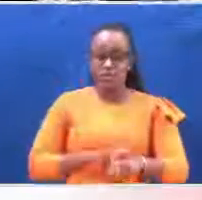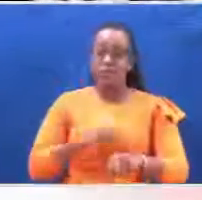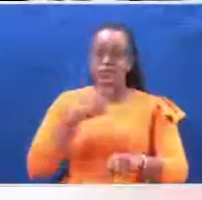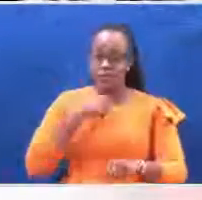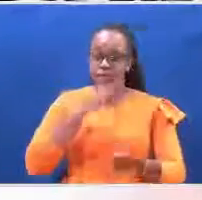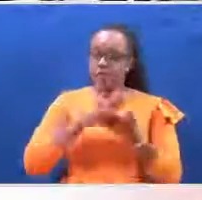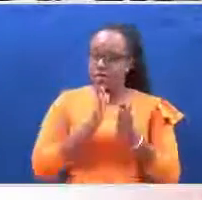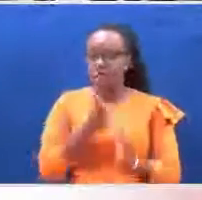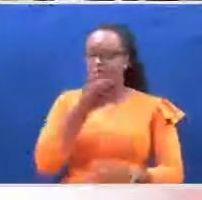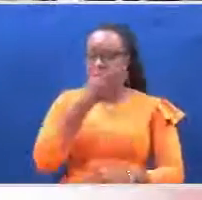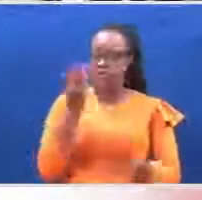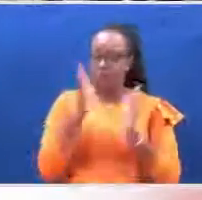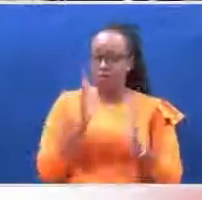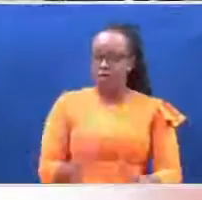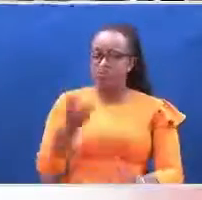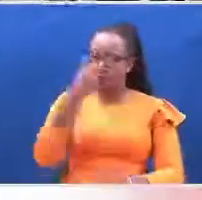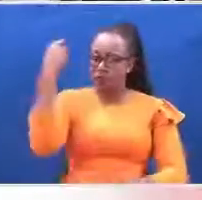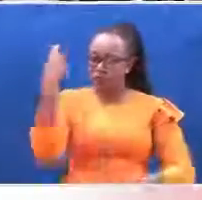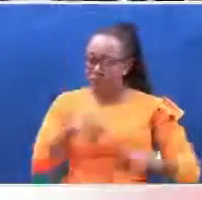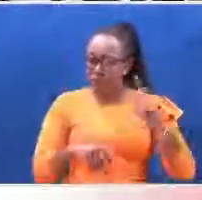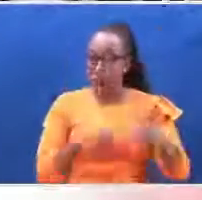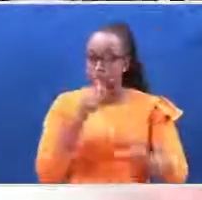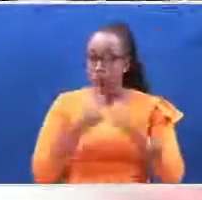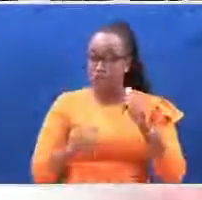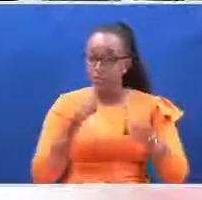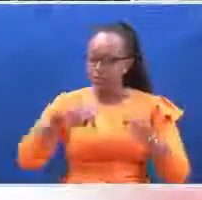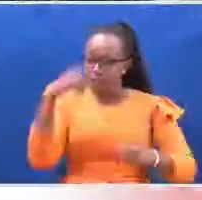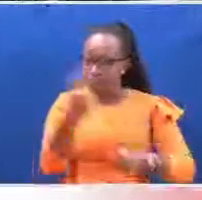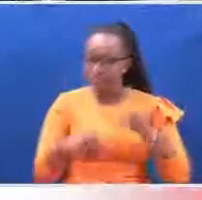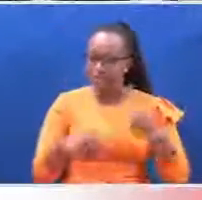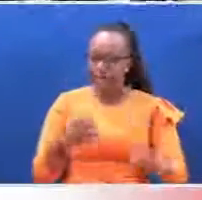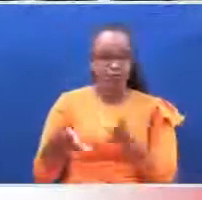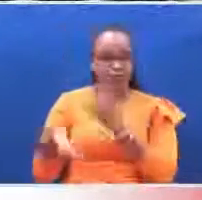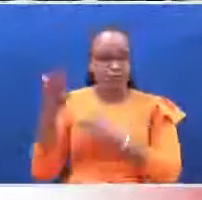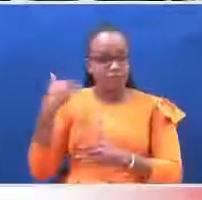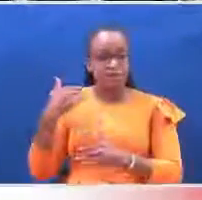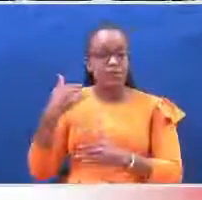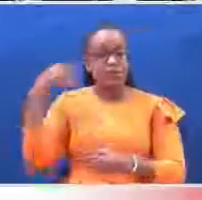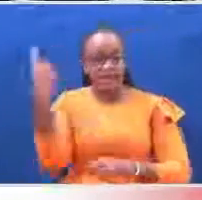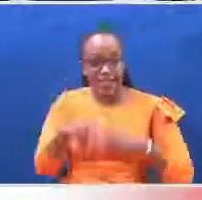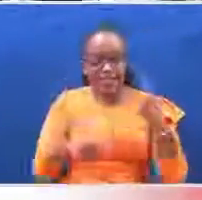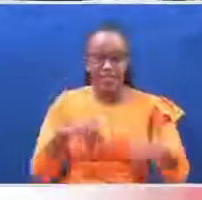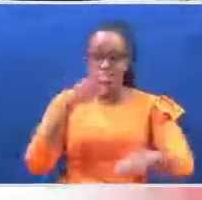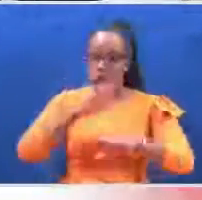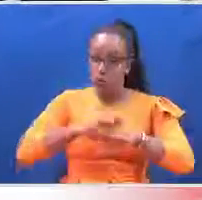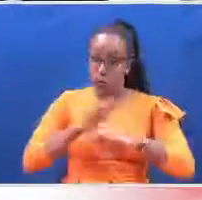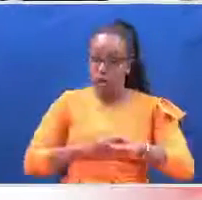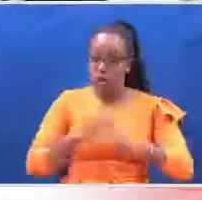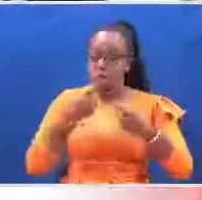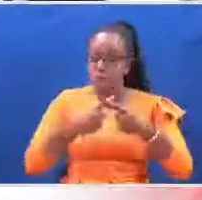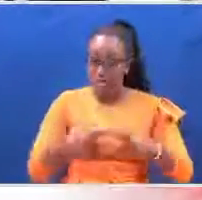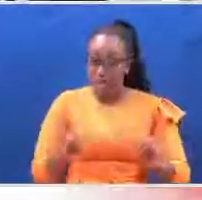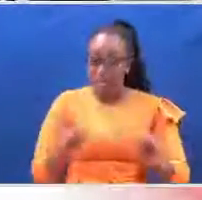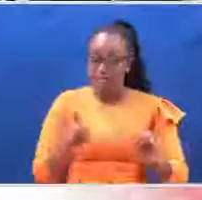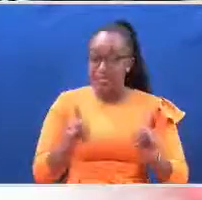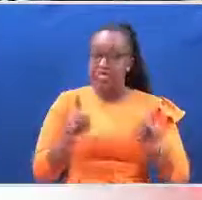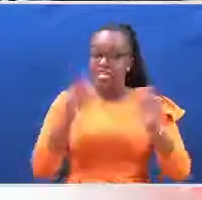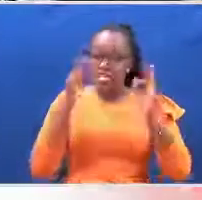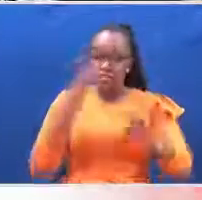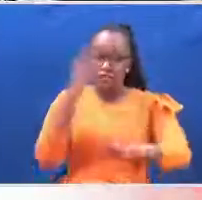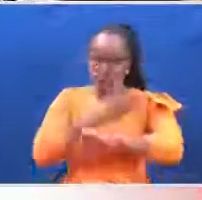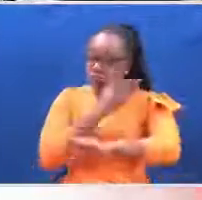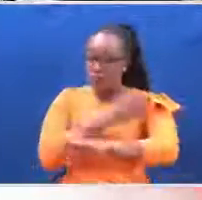am because of the caning that I received. So caning is good, provided that the caning doesn't cause any bodily